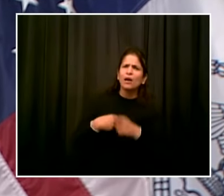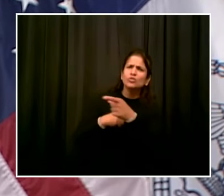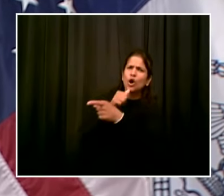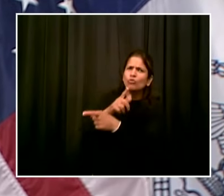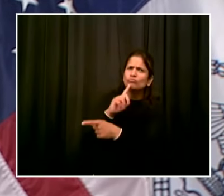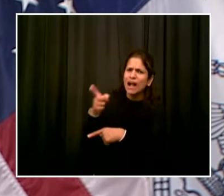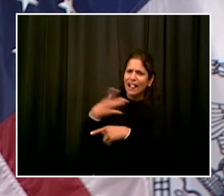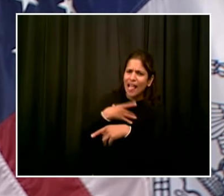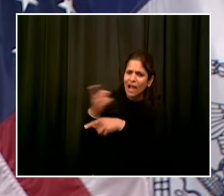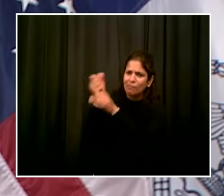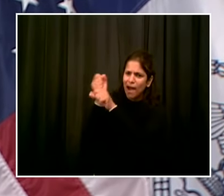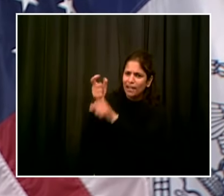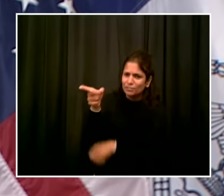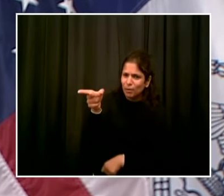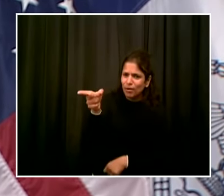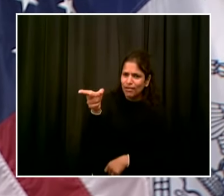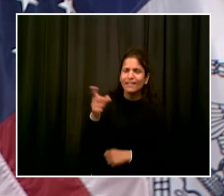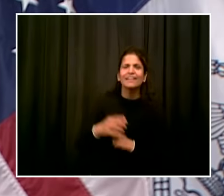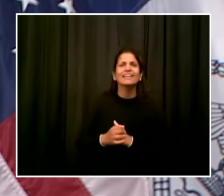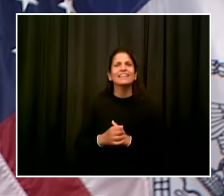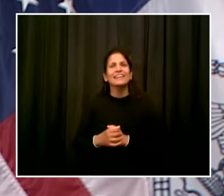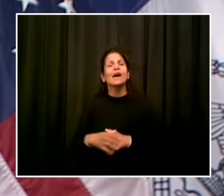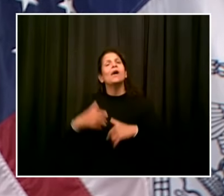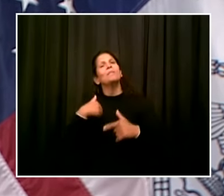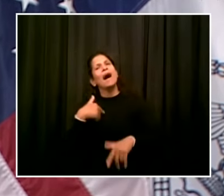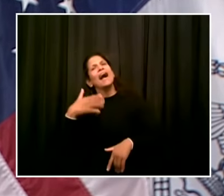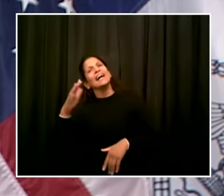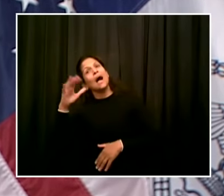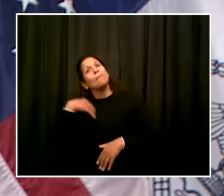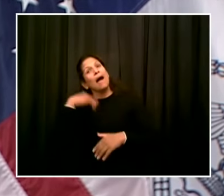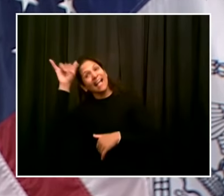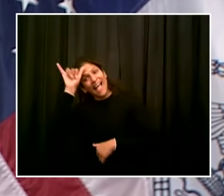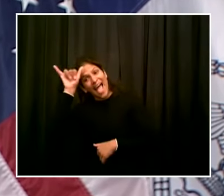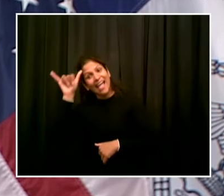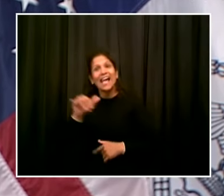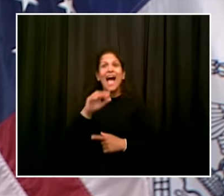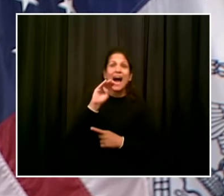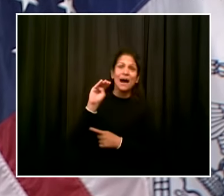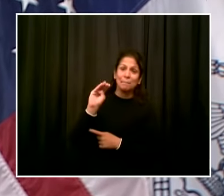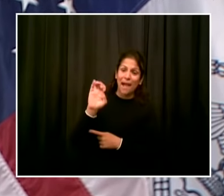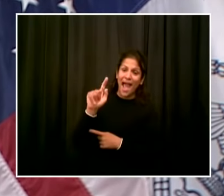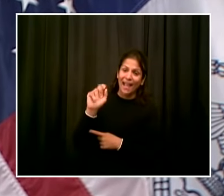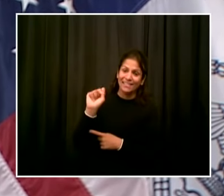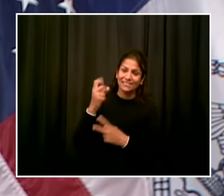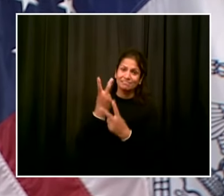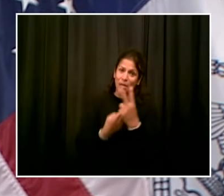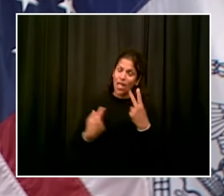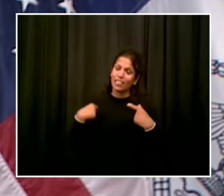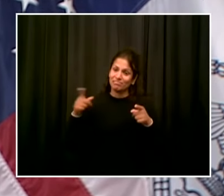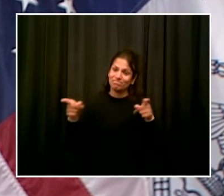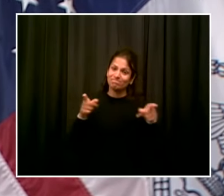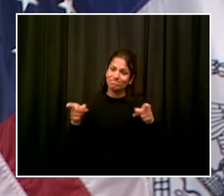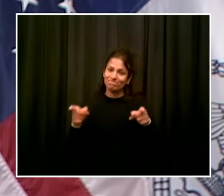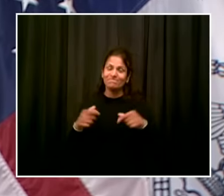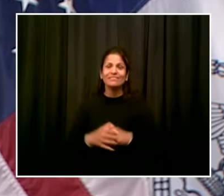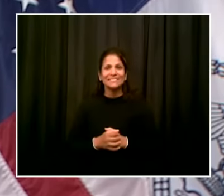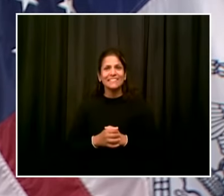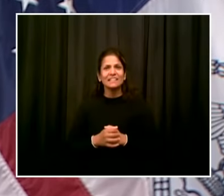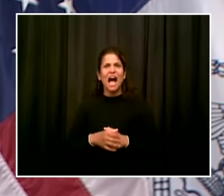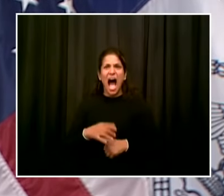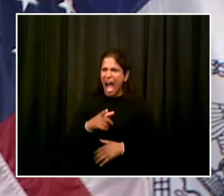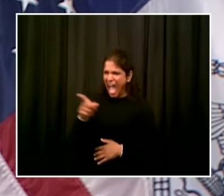I am a Yankees and a Mets fan. I have to play both sides. Wow, that's the most controversial statement we're going to